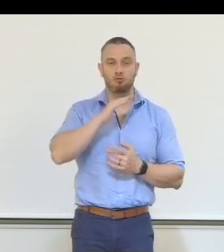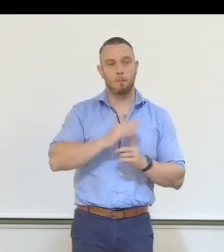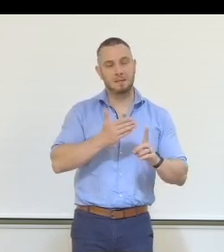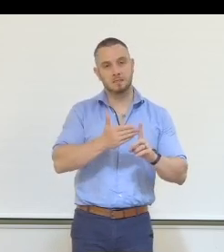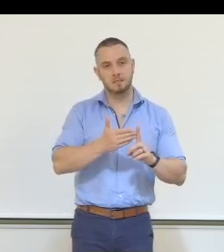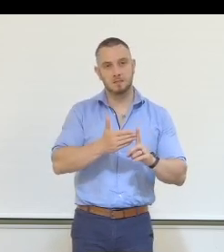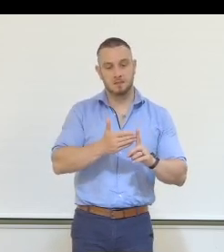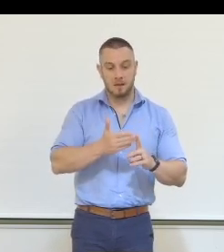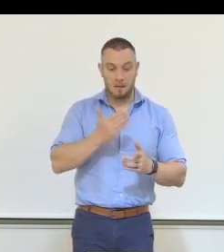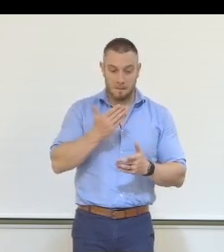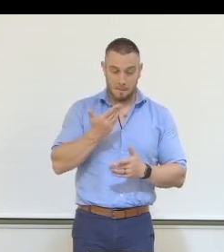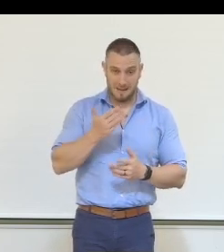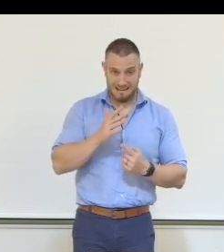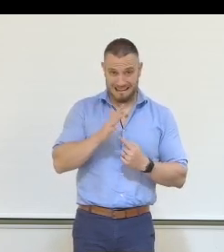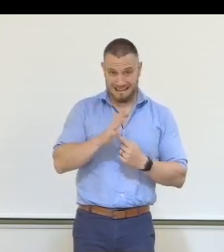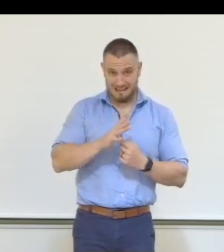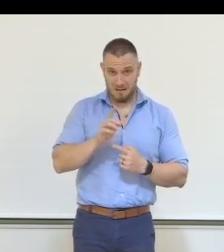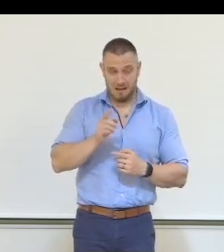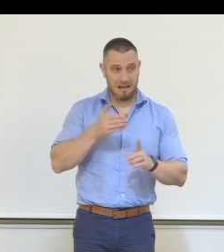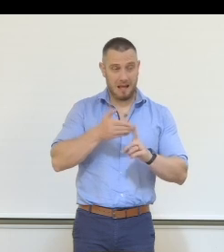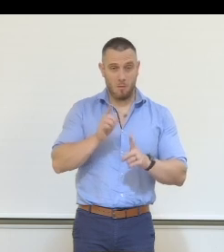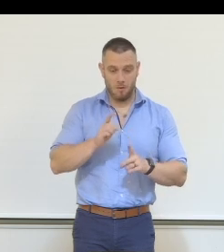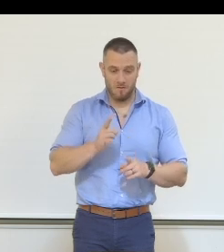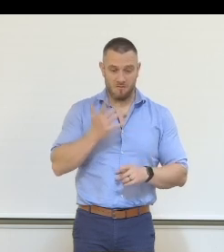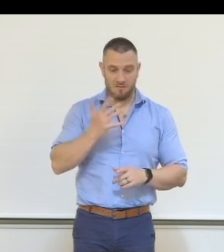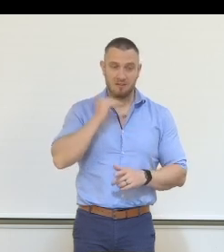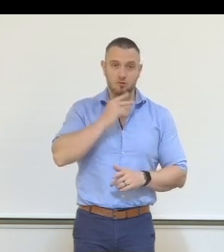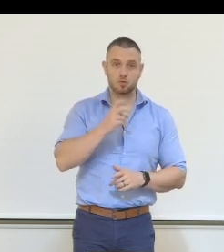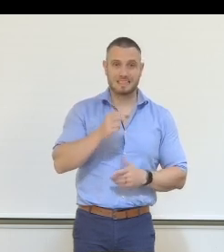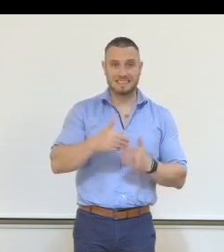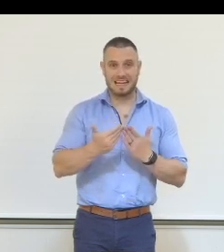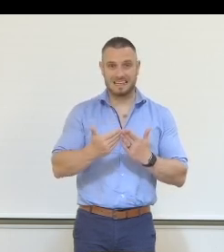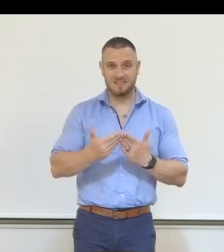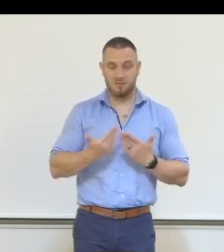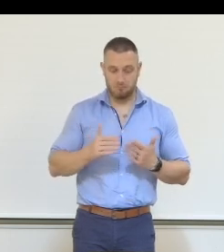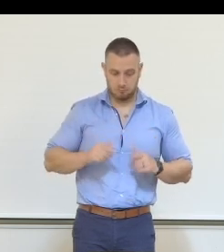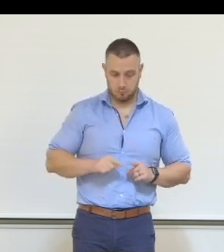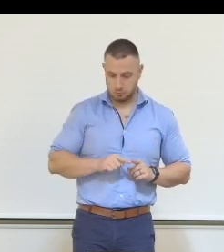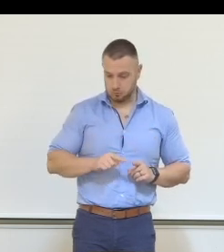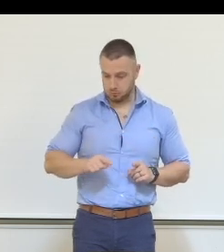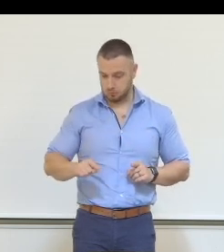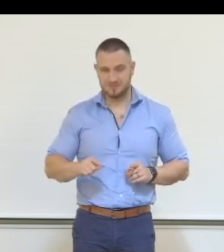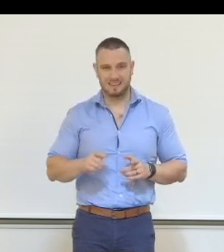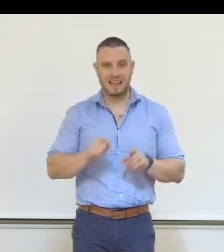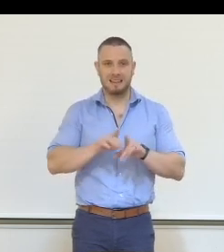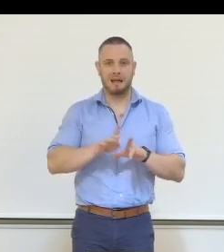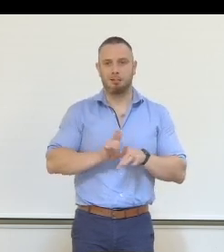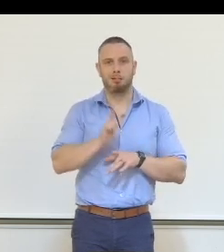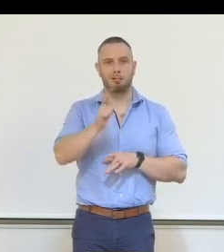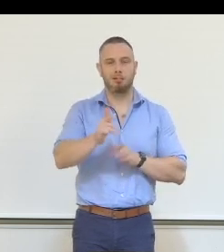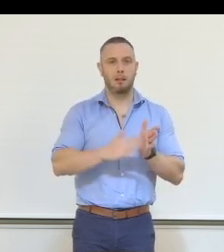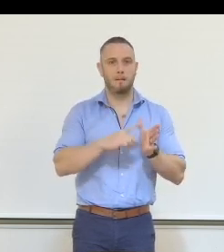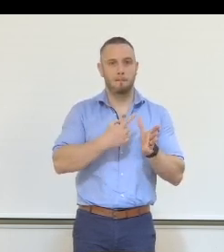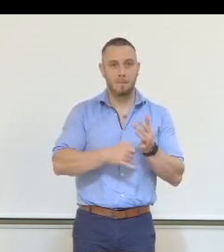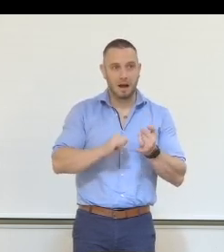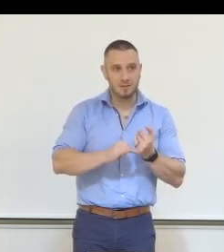days confinement, simulating a round trip to Mars. So, once again, the question, is